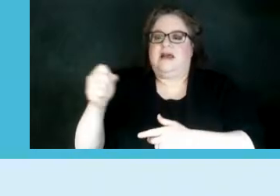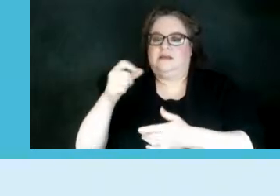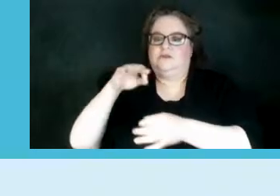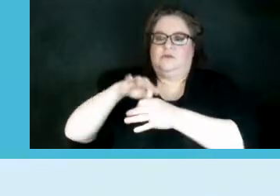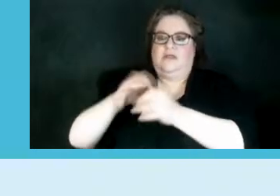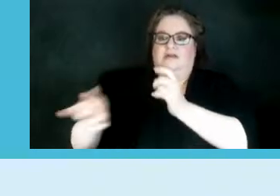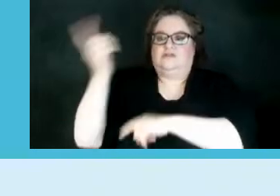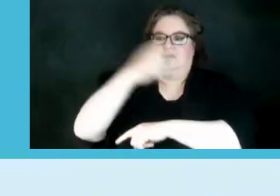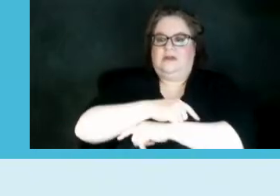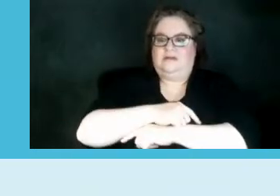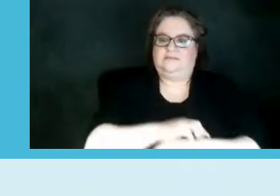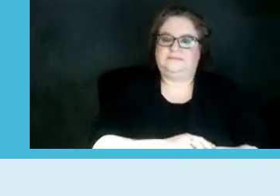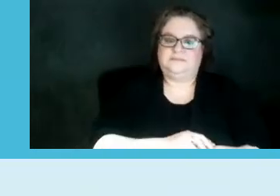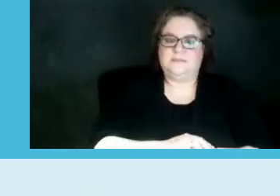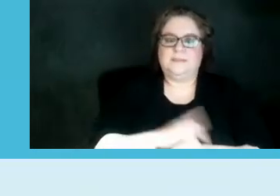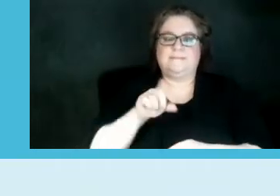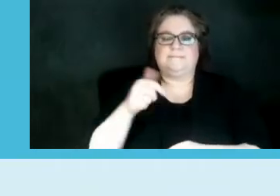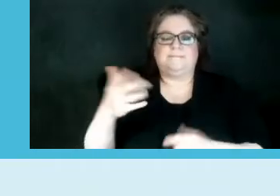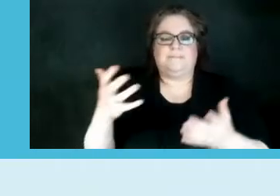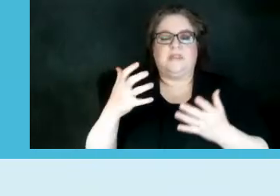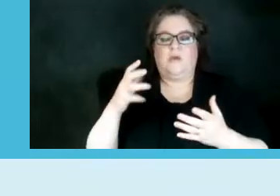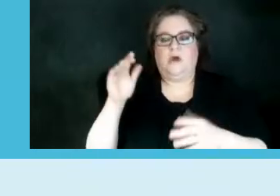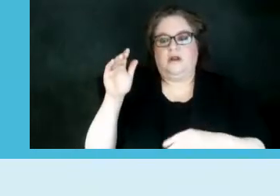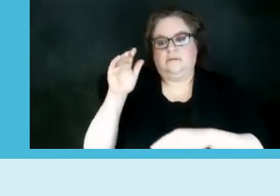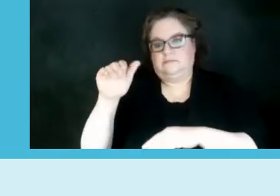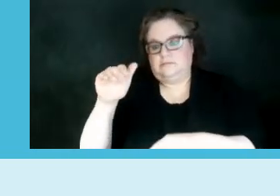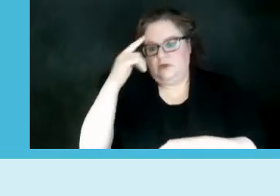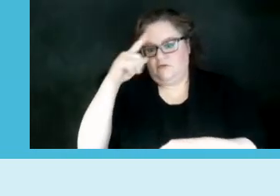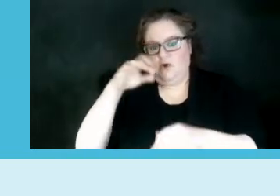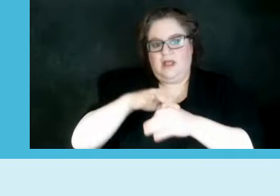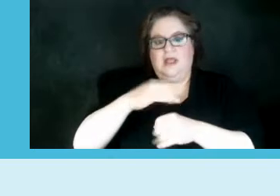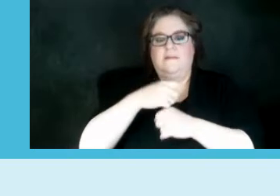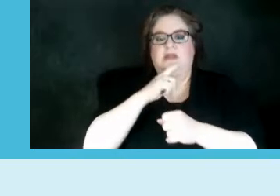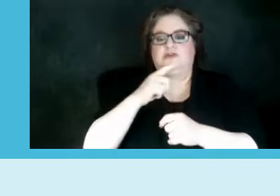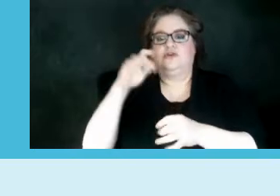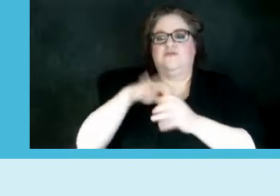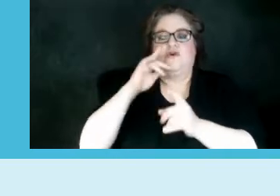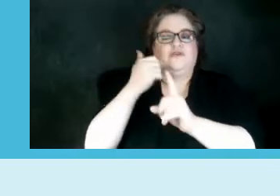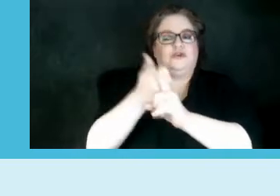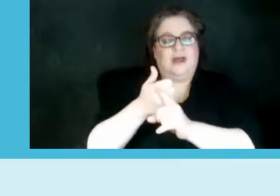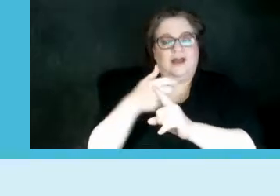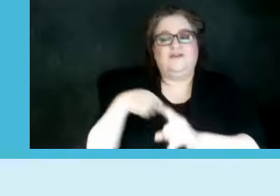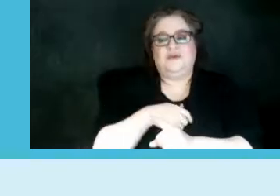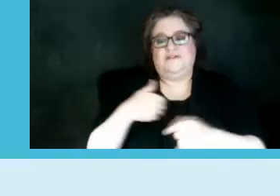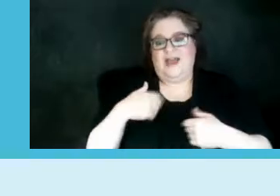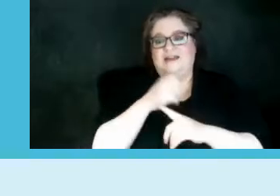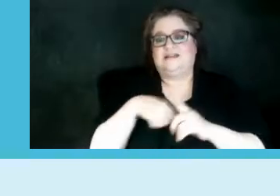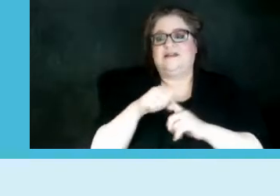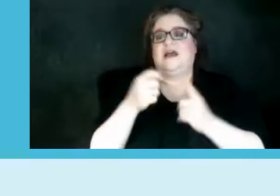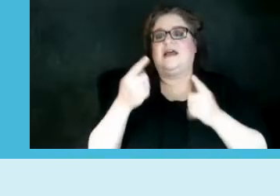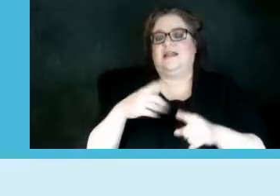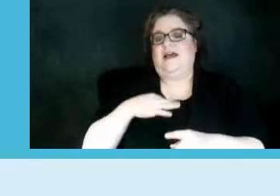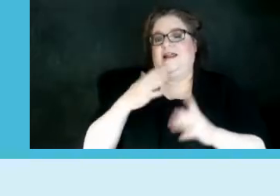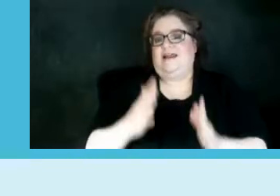day. The other thing I want to remind you for election, make sure you vote for yourself. We've had situations where